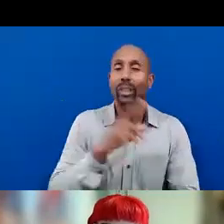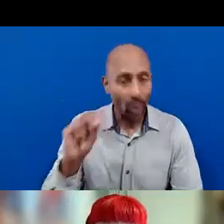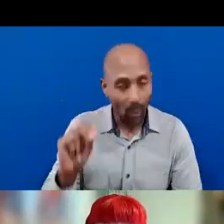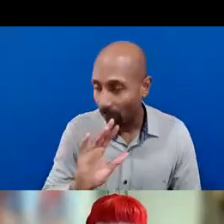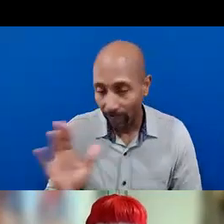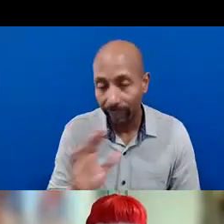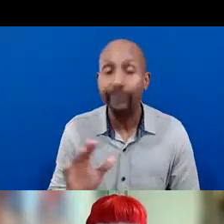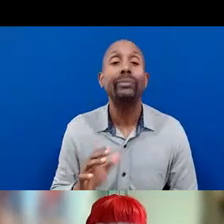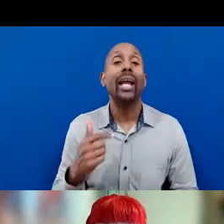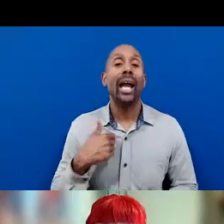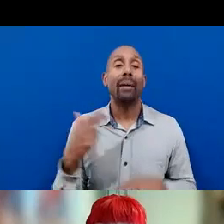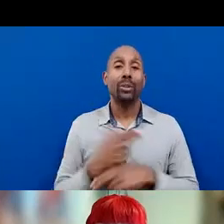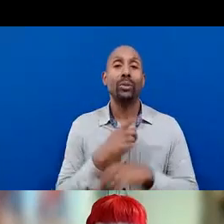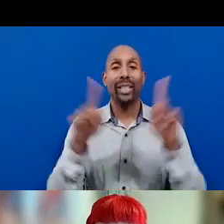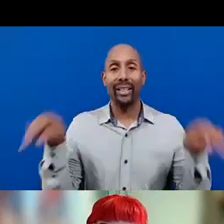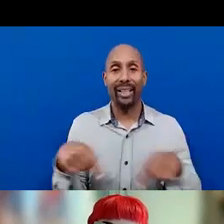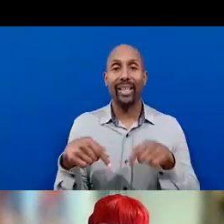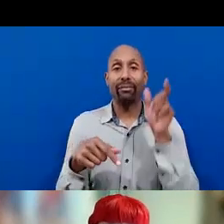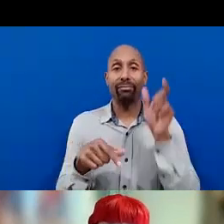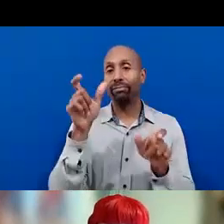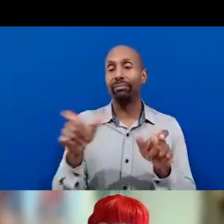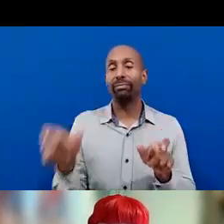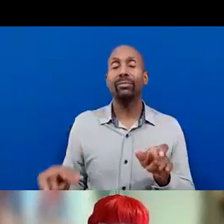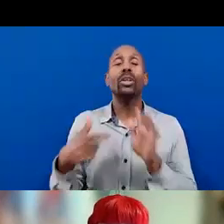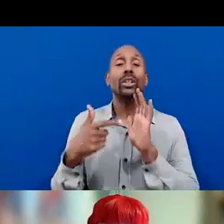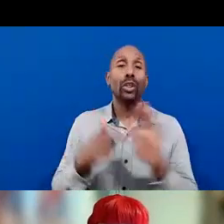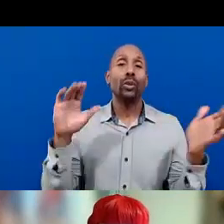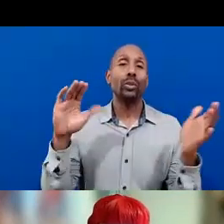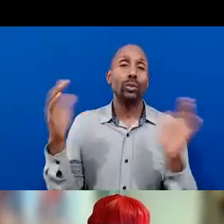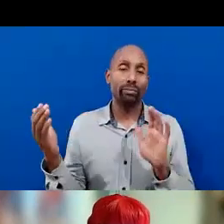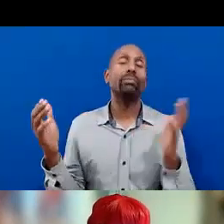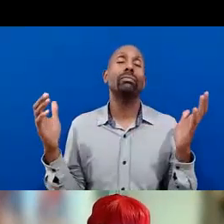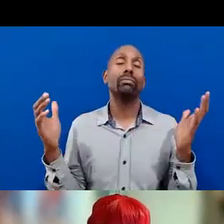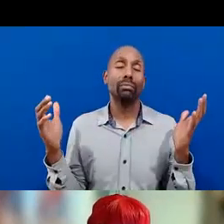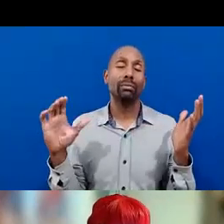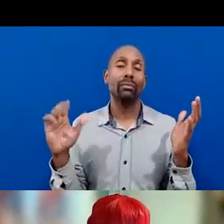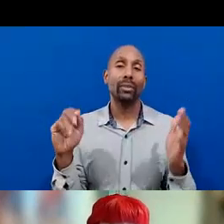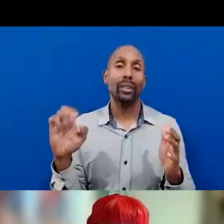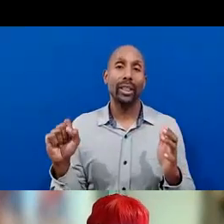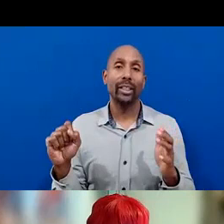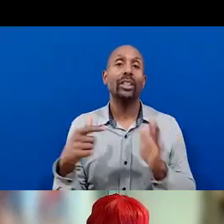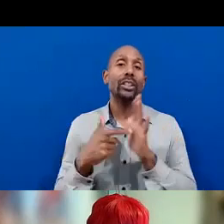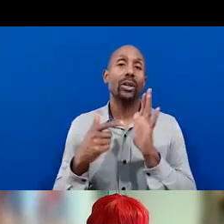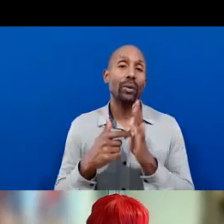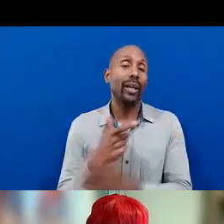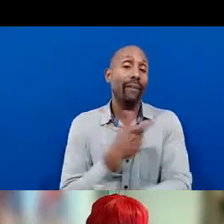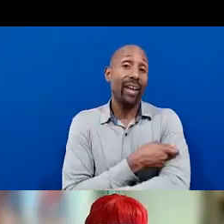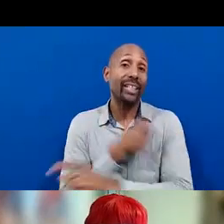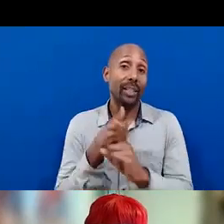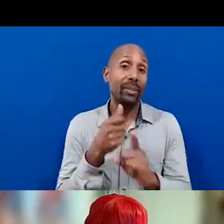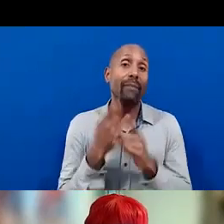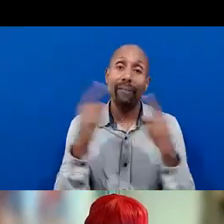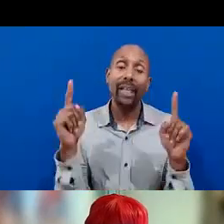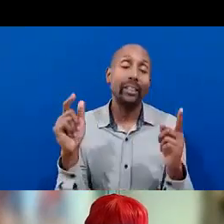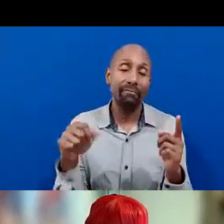and boosted and up to date in their vaccines and folks who are not, and that the vaccines are effective.